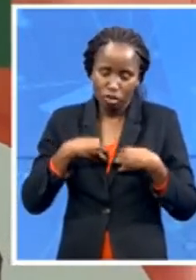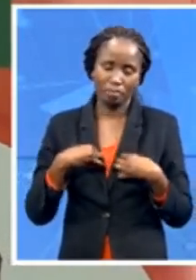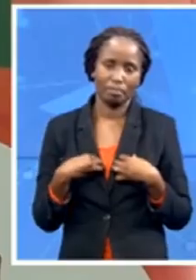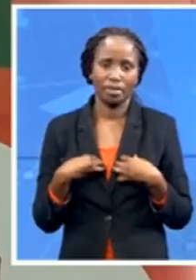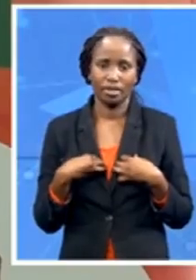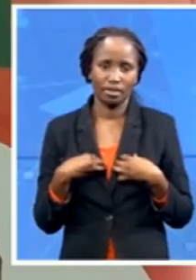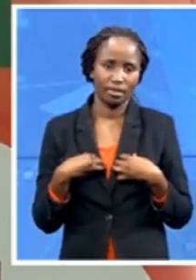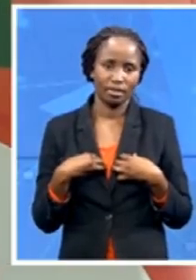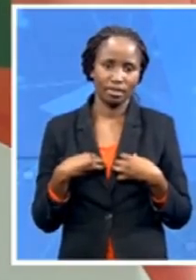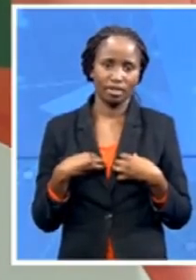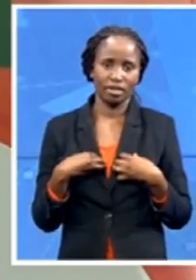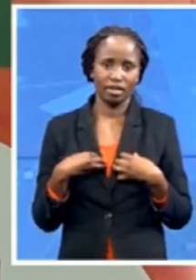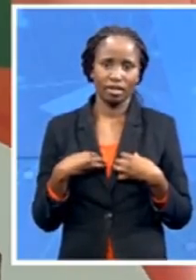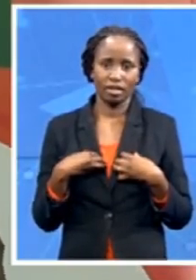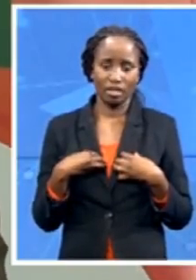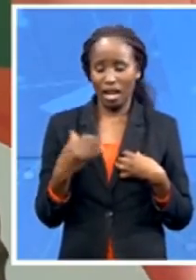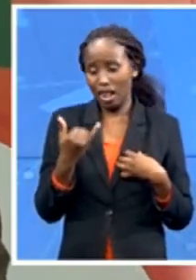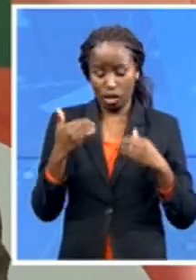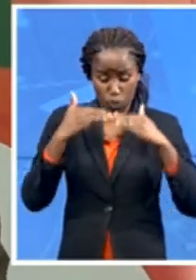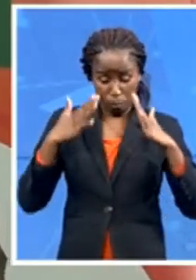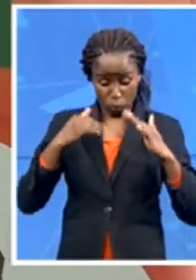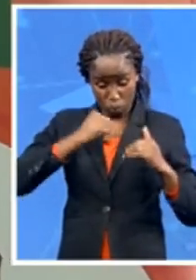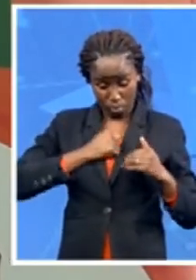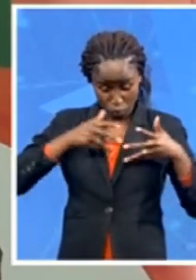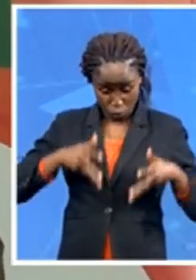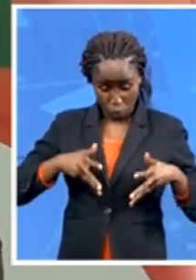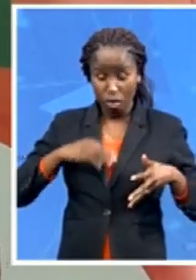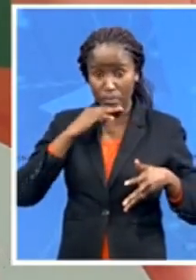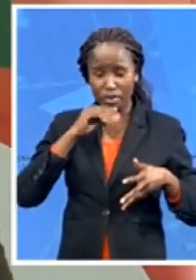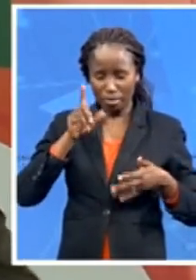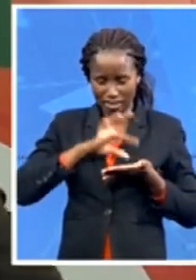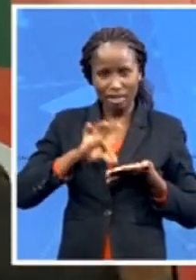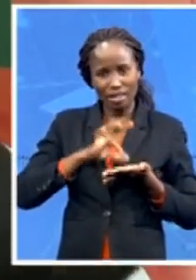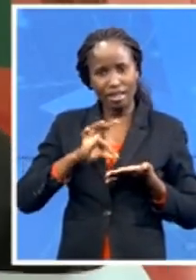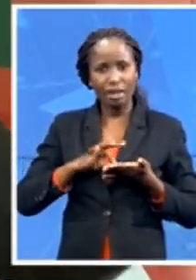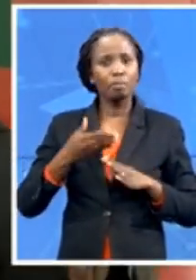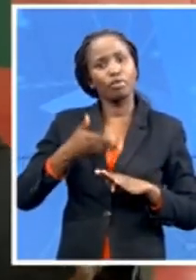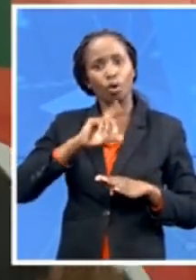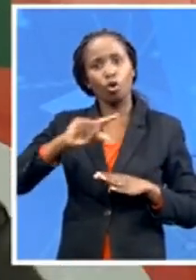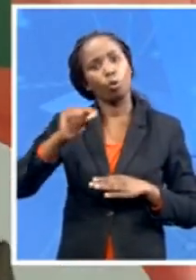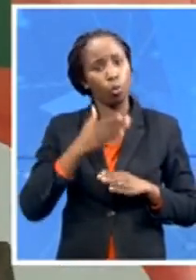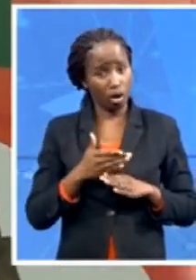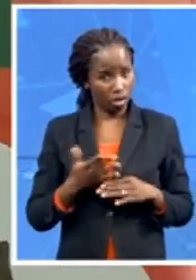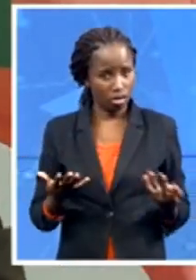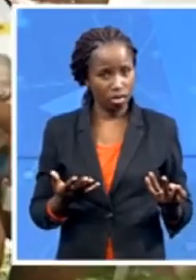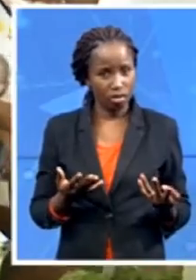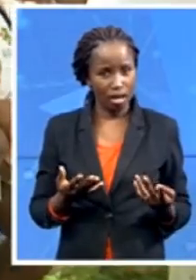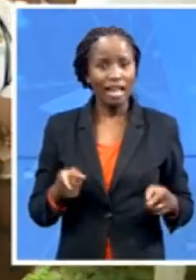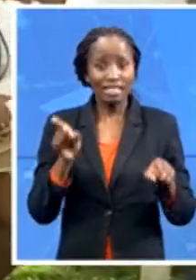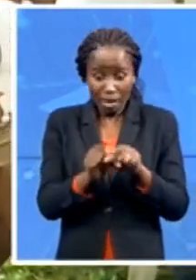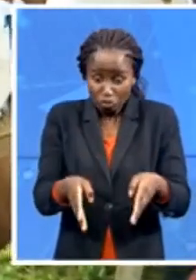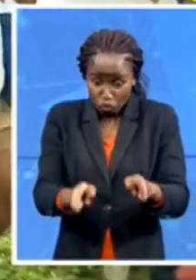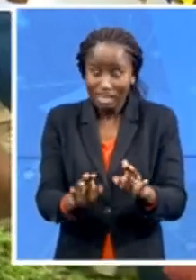Umzwamlu. So clean up and go to the Yopange. Sister to say to us, Gagan the poop and the